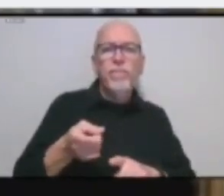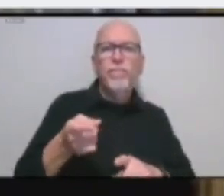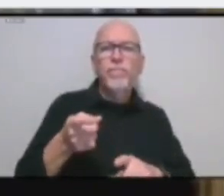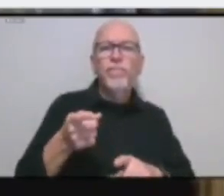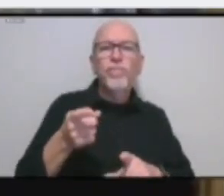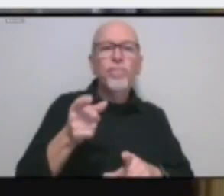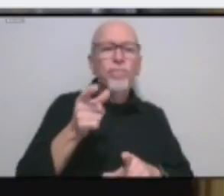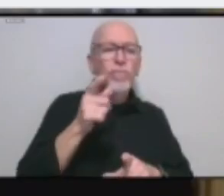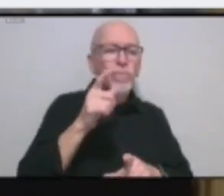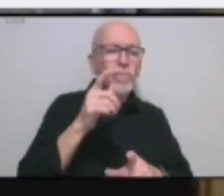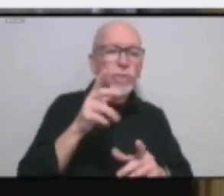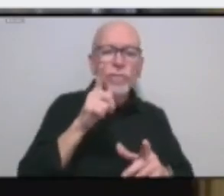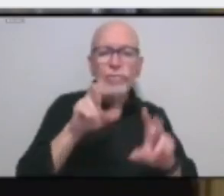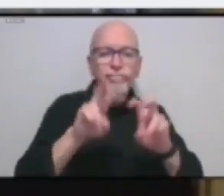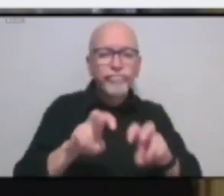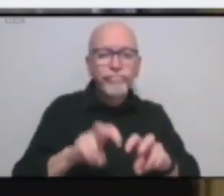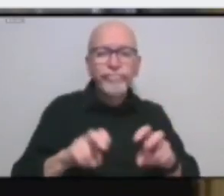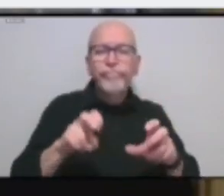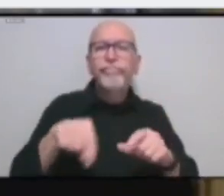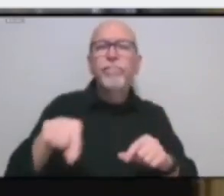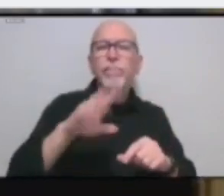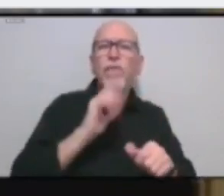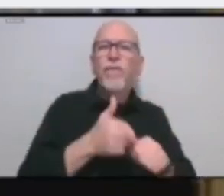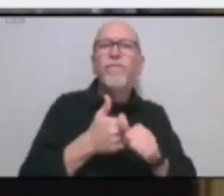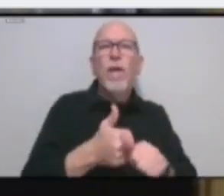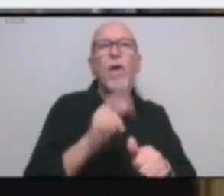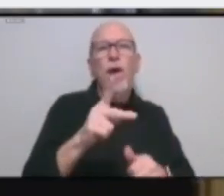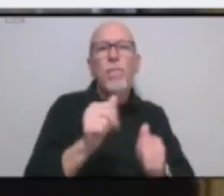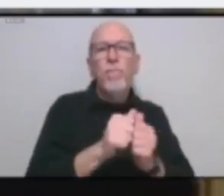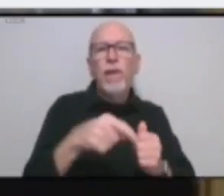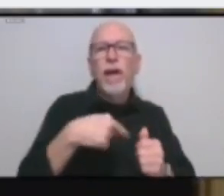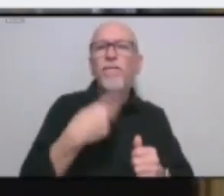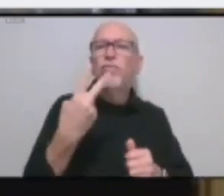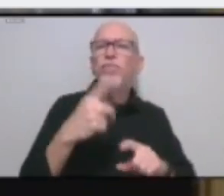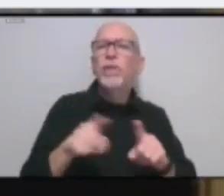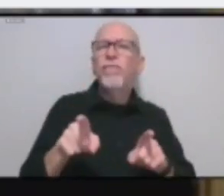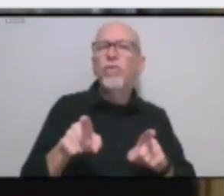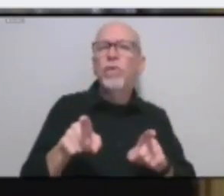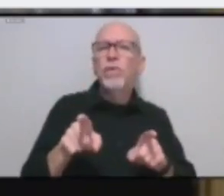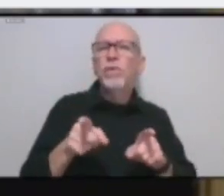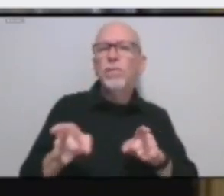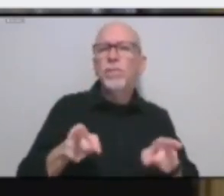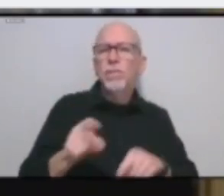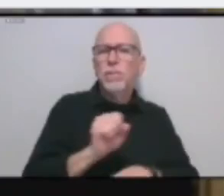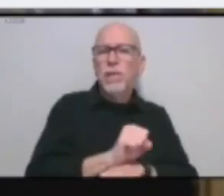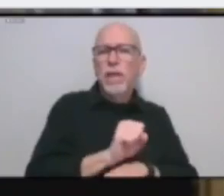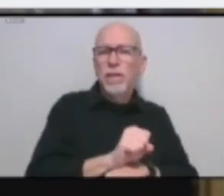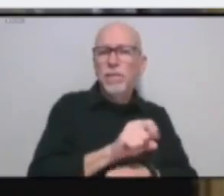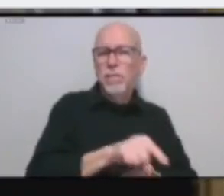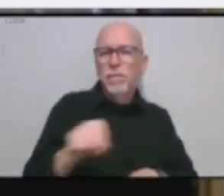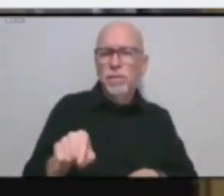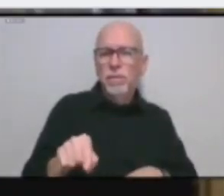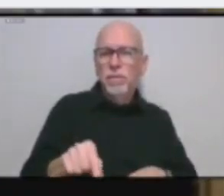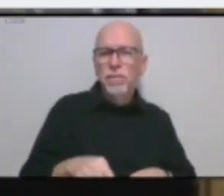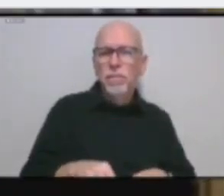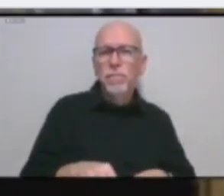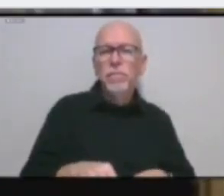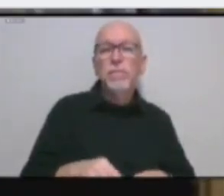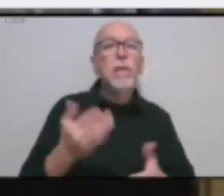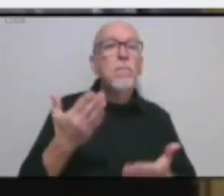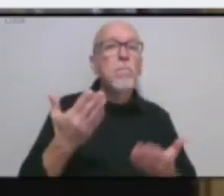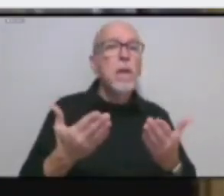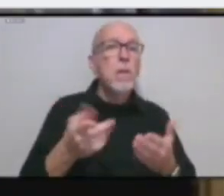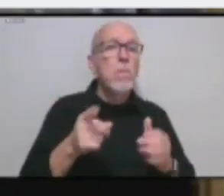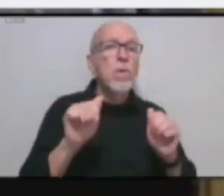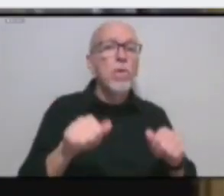cetera, are following up, which are two different tasks. And then maybe you